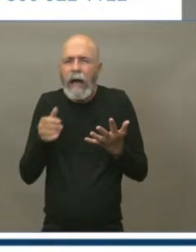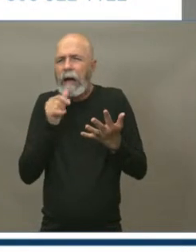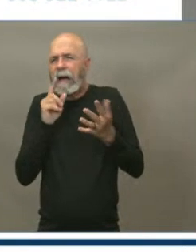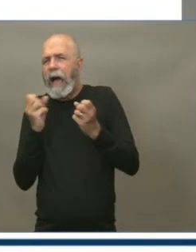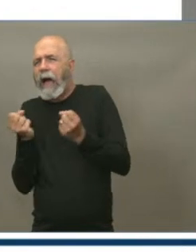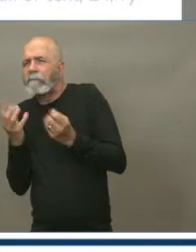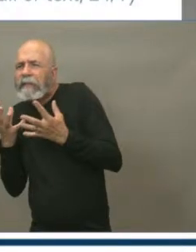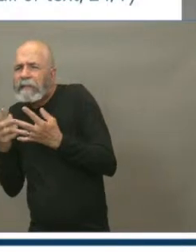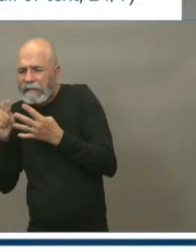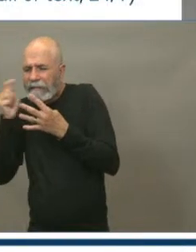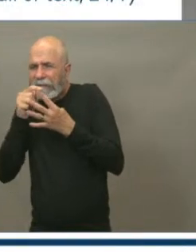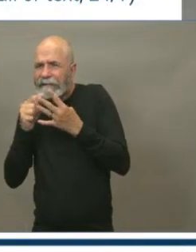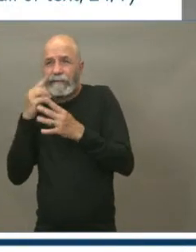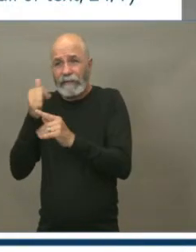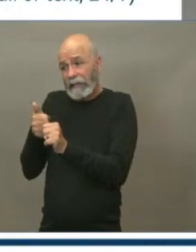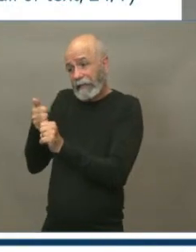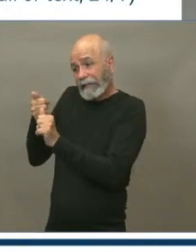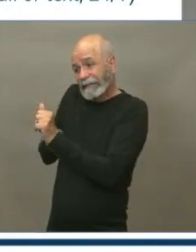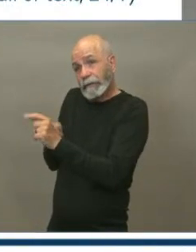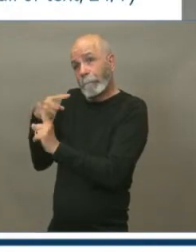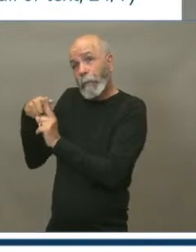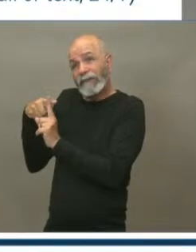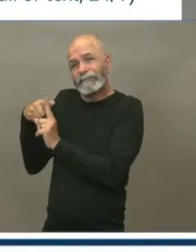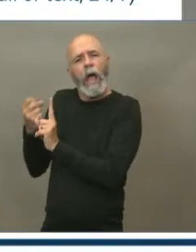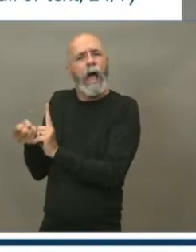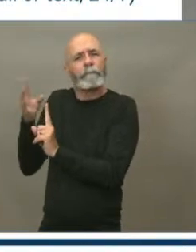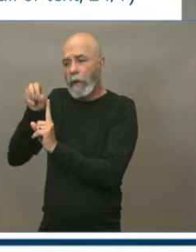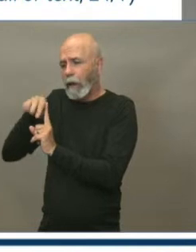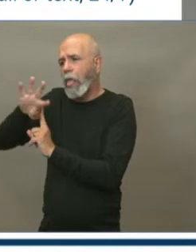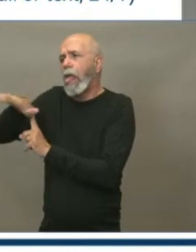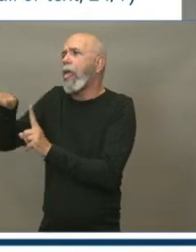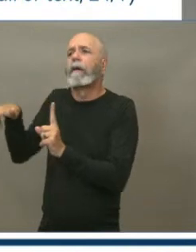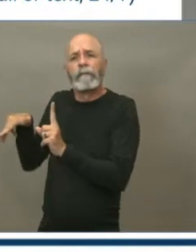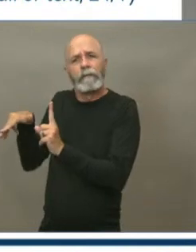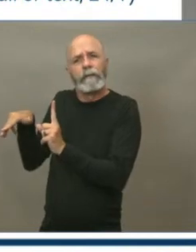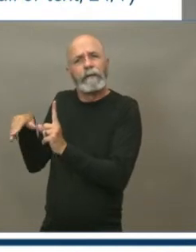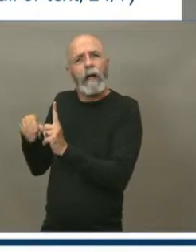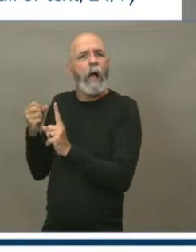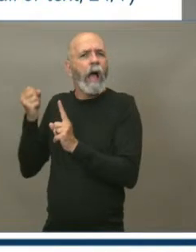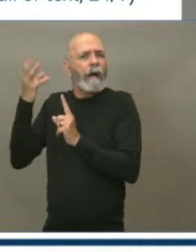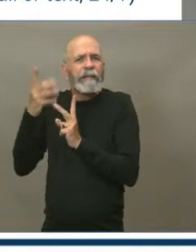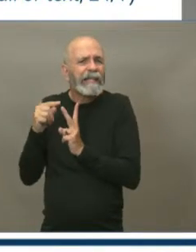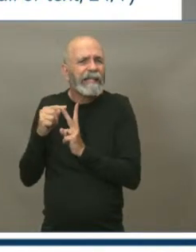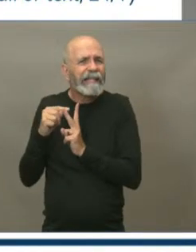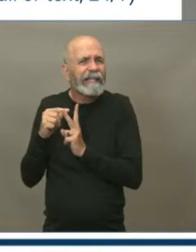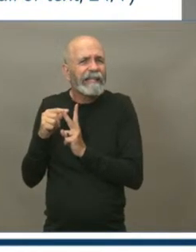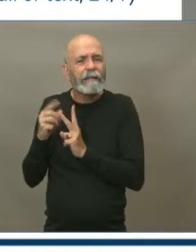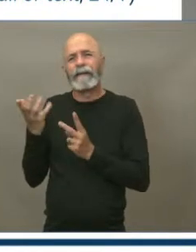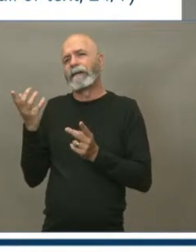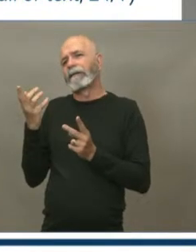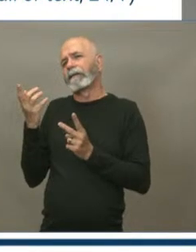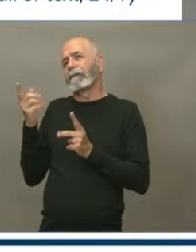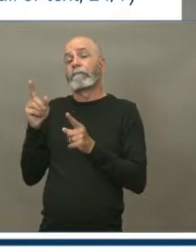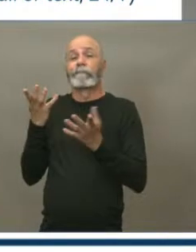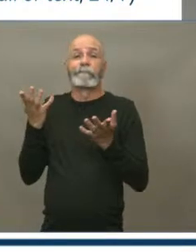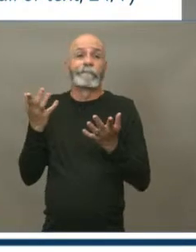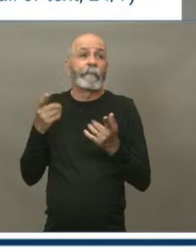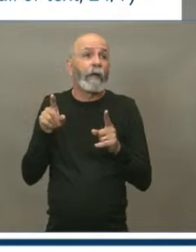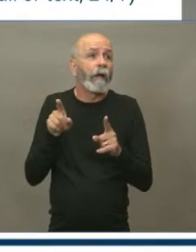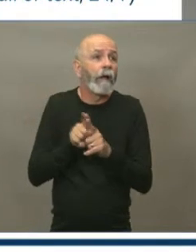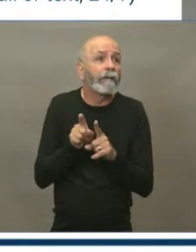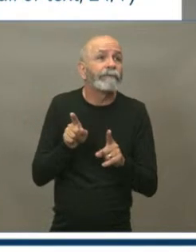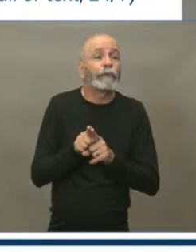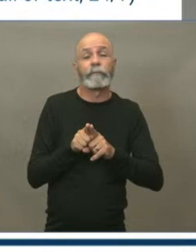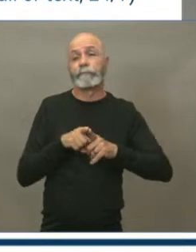case. So there's a lot that we always look at a number of data points, but also looking at the context. Very much,